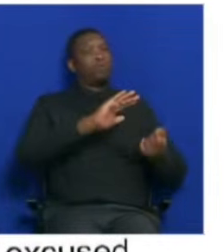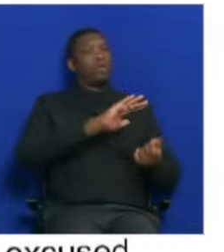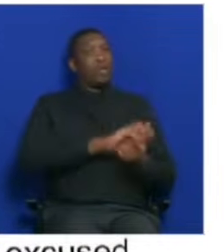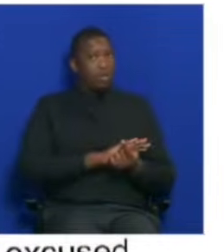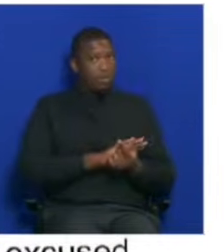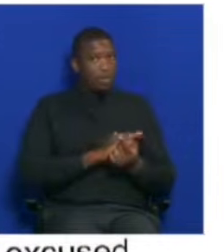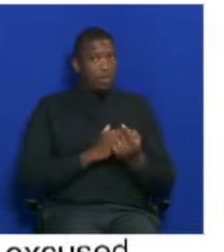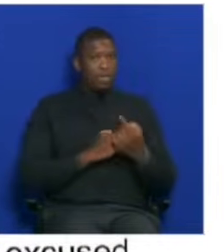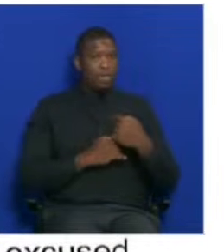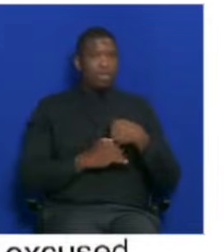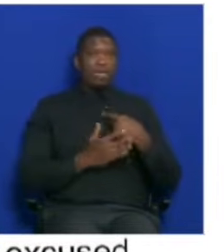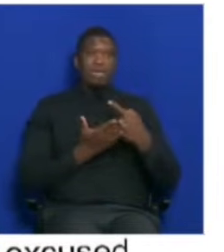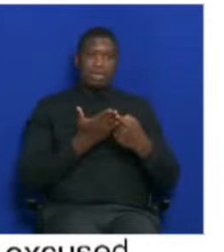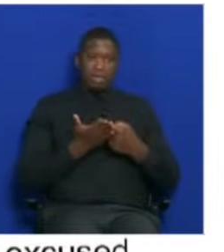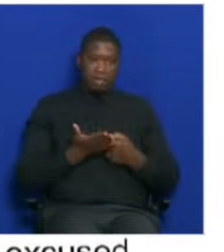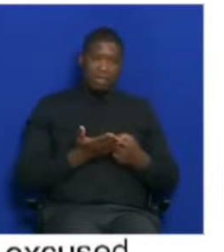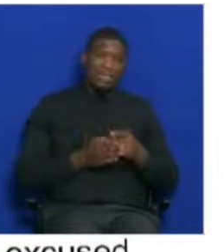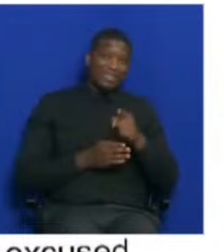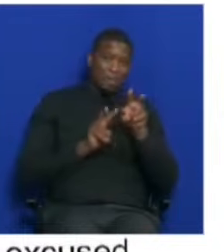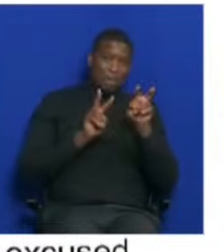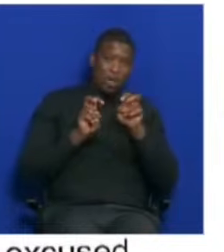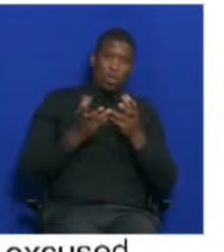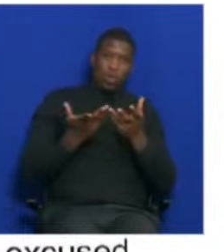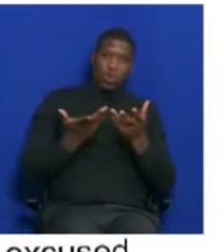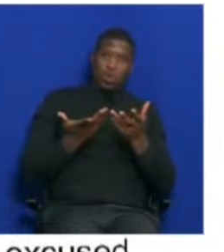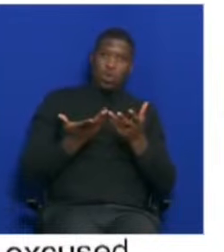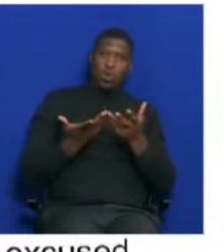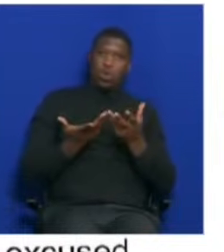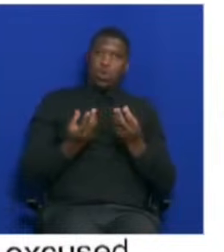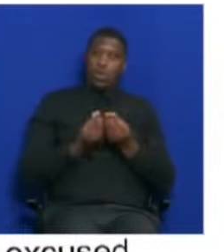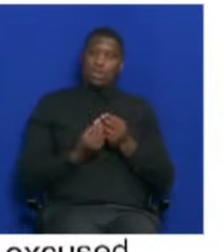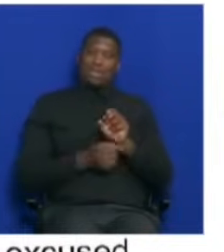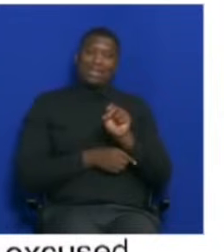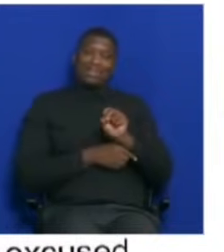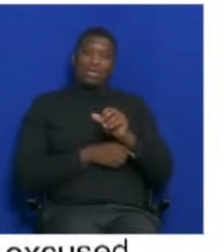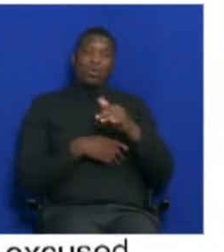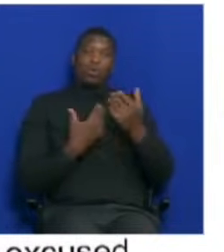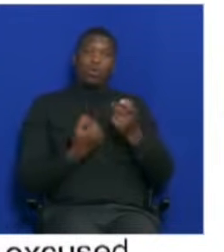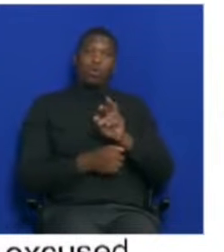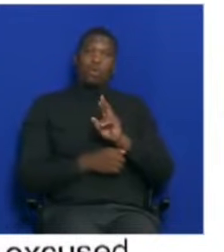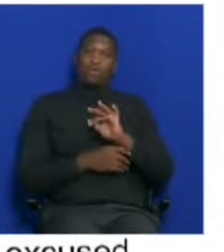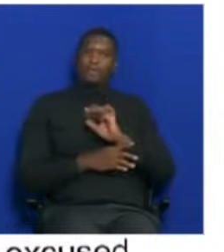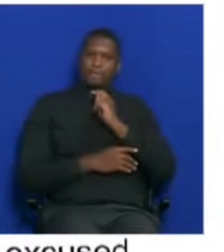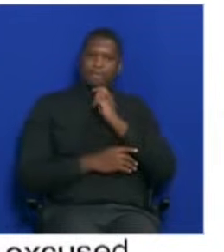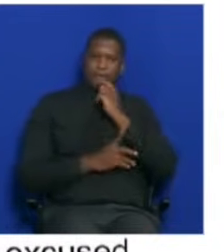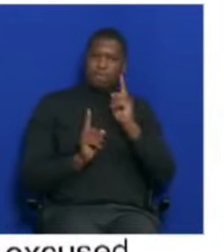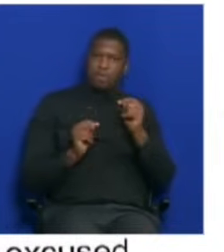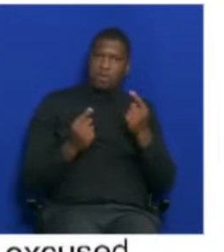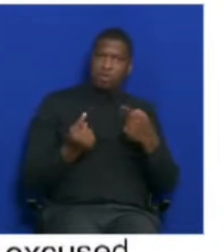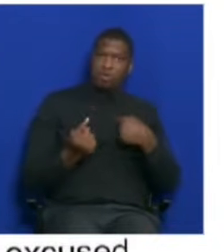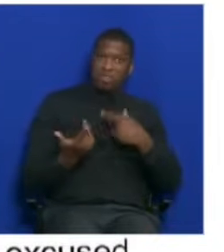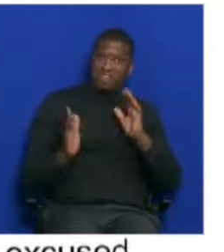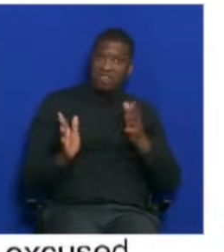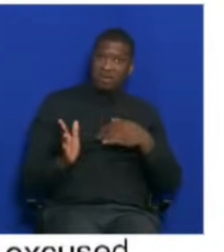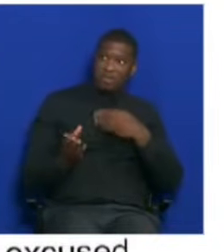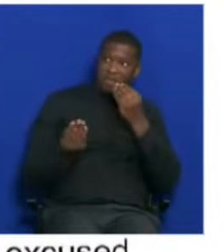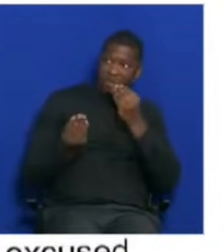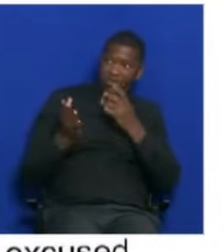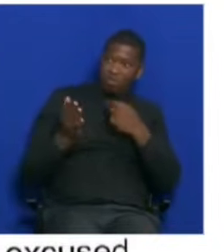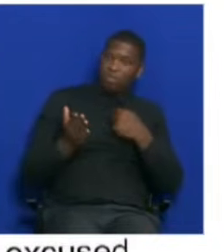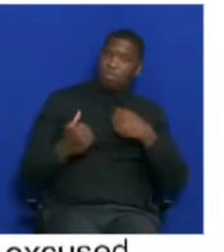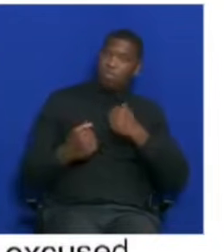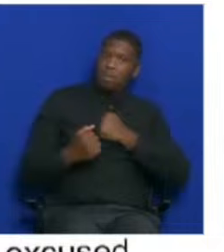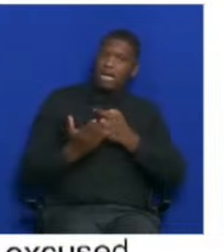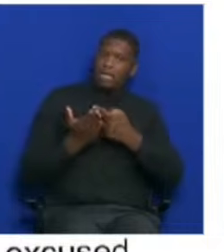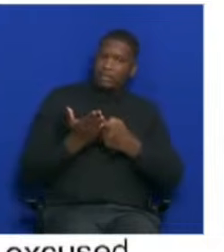Nkabinde matter with Rapesu or Sesoko. I advised her that my discussions on the matter were limited to herself, Perimo,